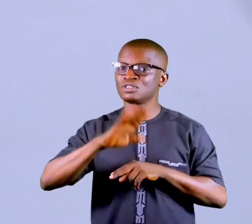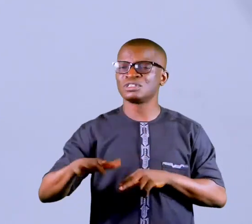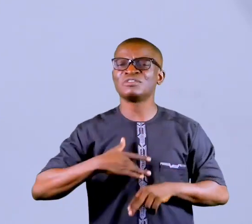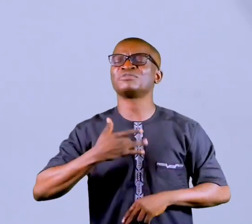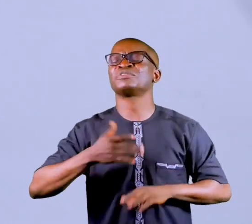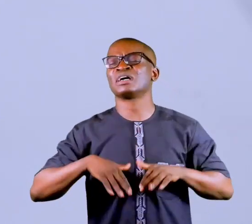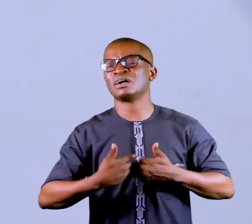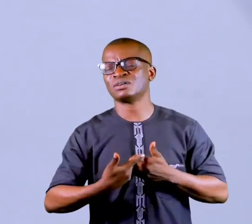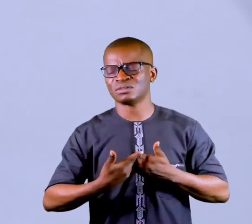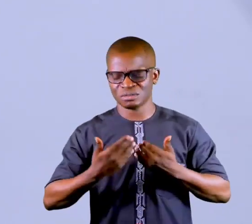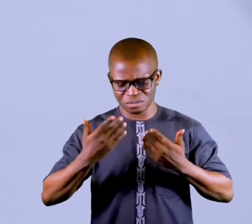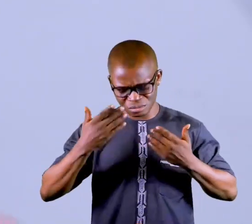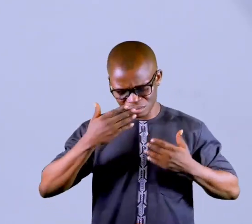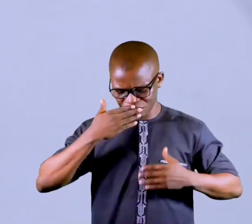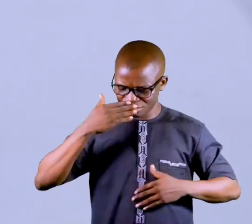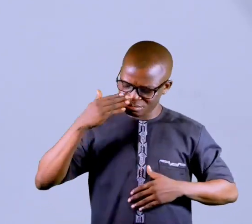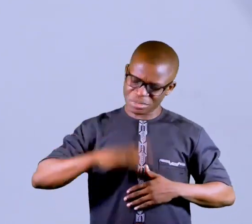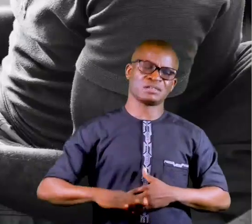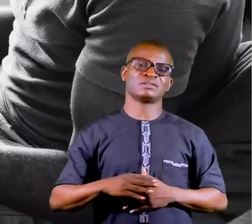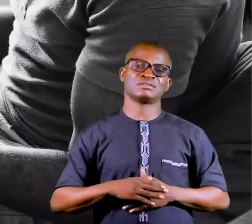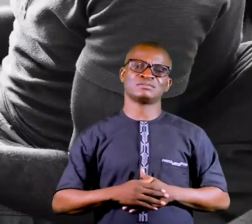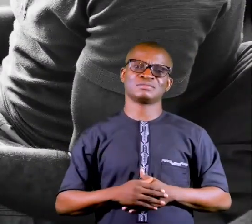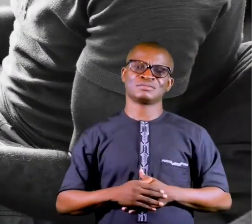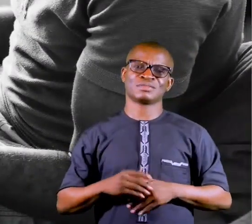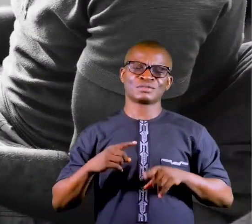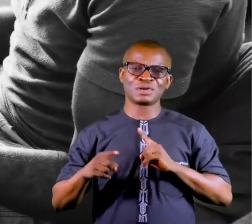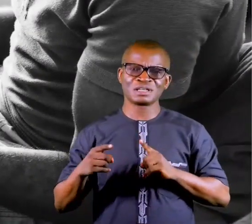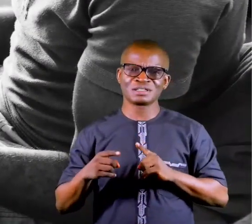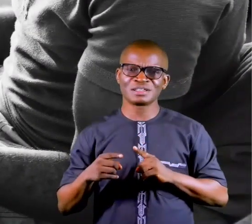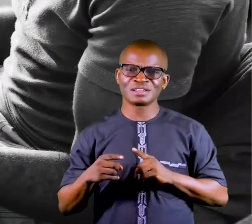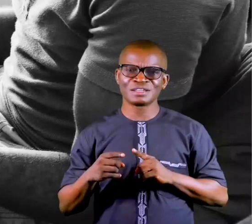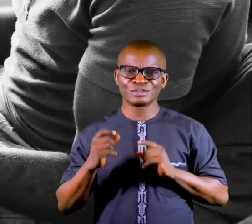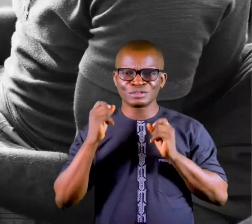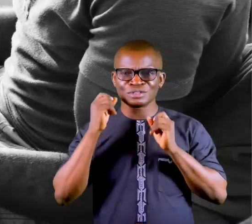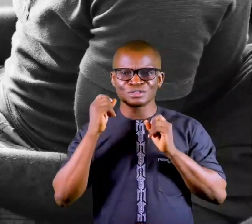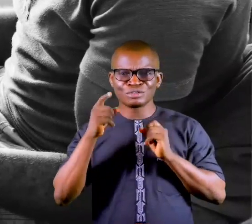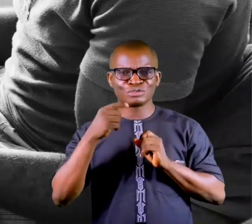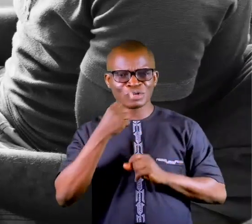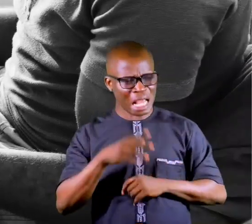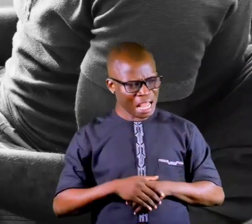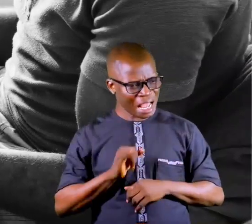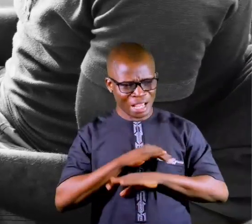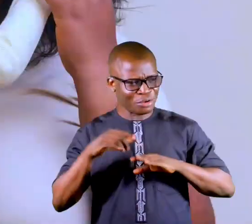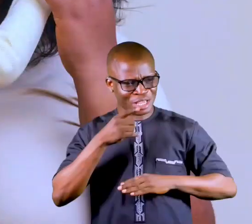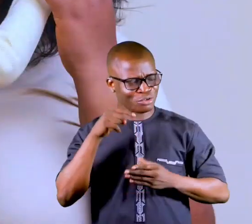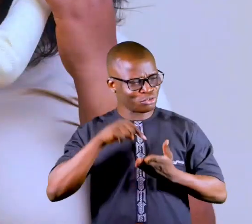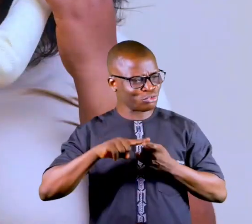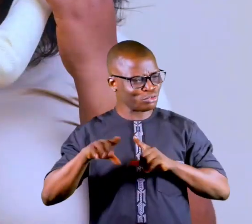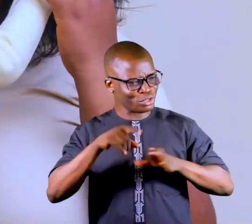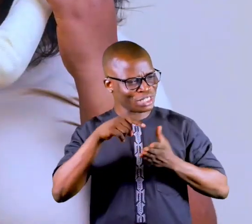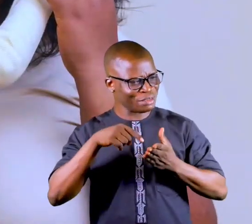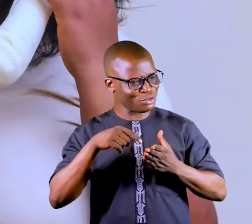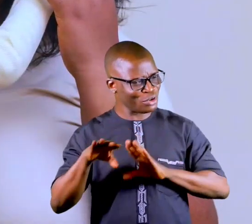so motivated. But if you just looked at it, I didn't tell you to do this, and you did it, you are amazing. You can use